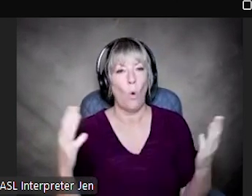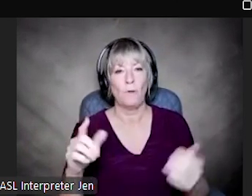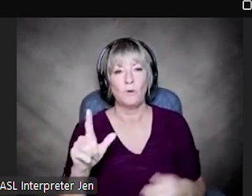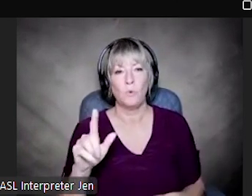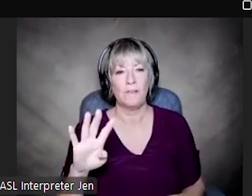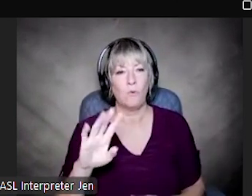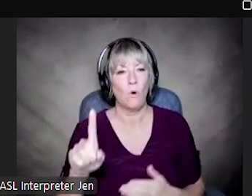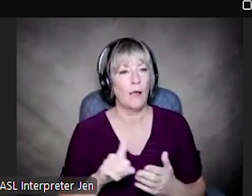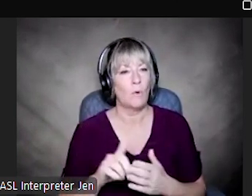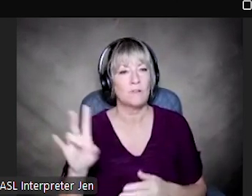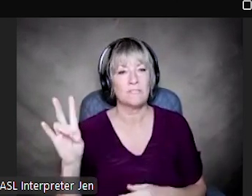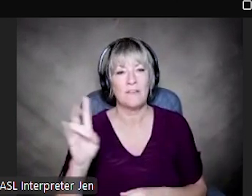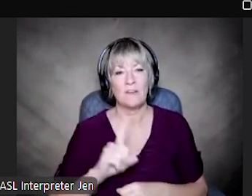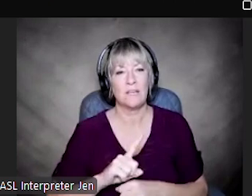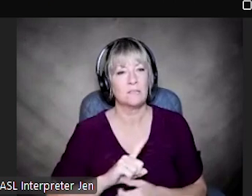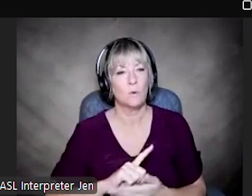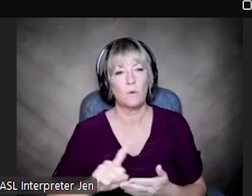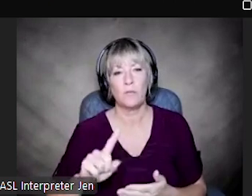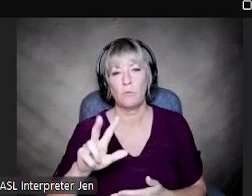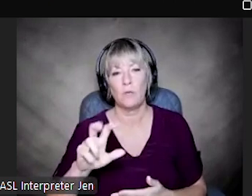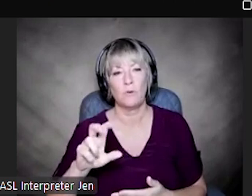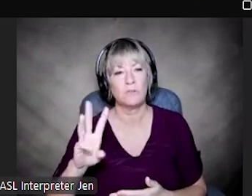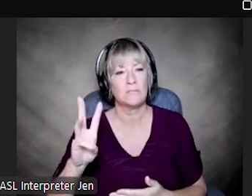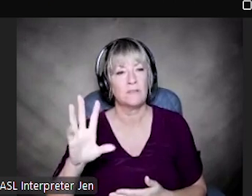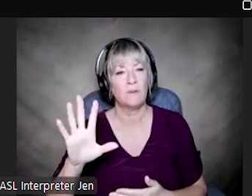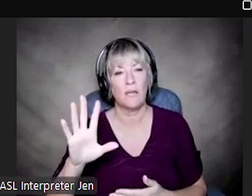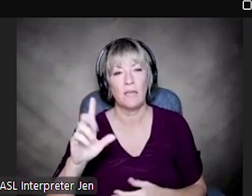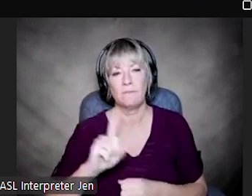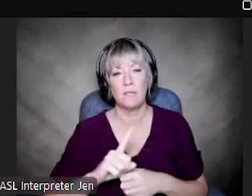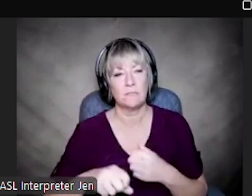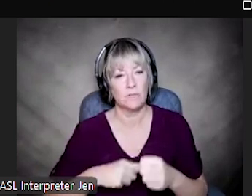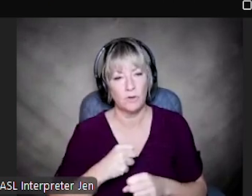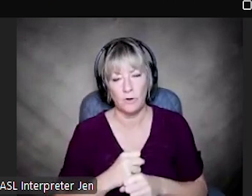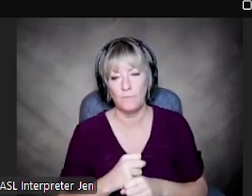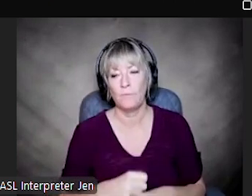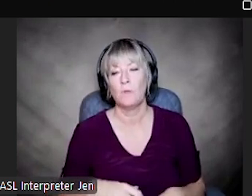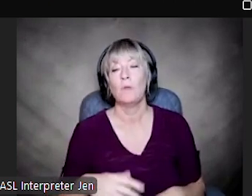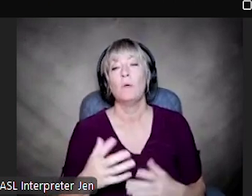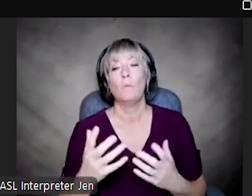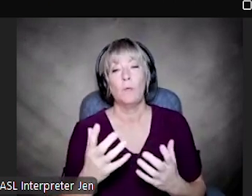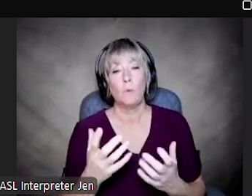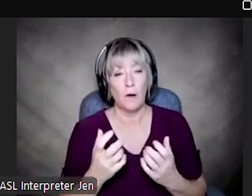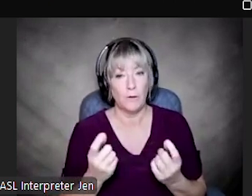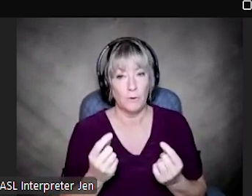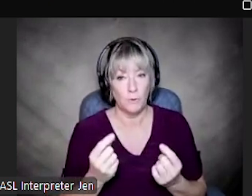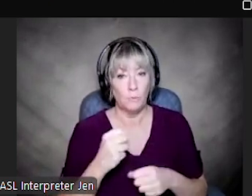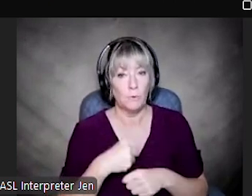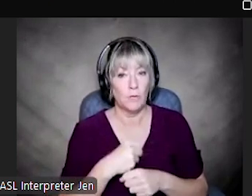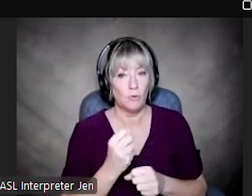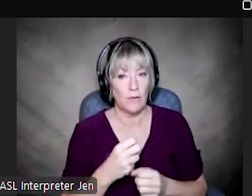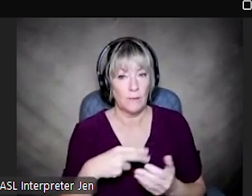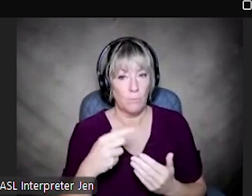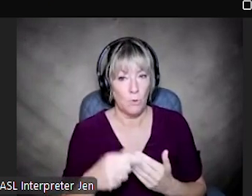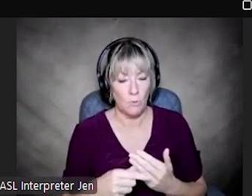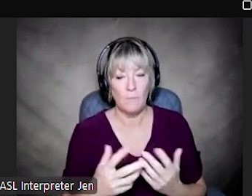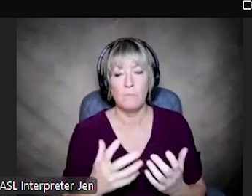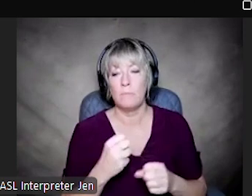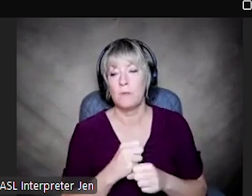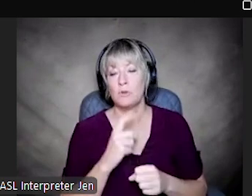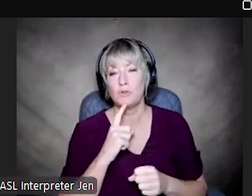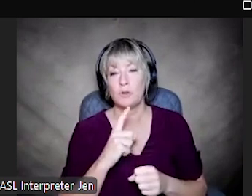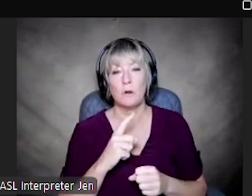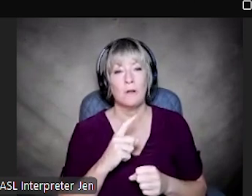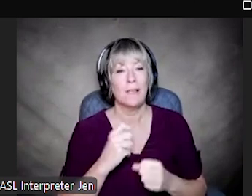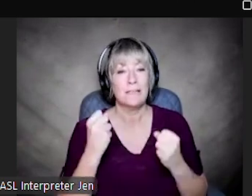hours, 7 days a week, 365 days a year. What we wanted to do when we created this program is we wanted to make sure that we removed as